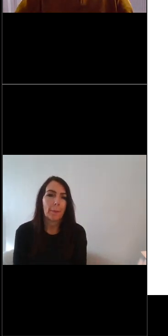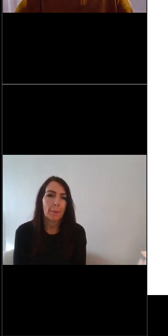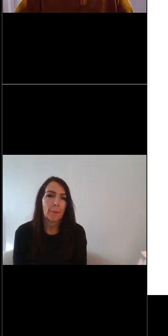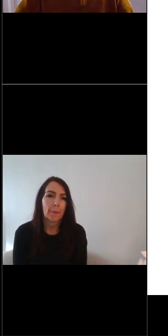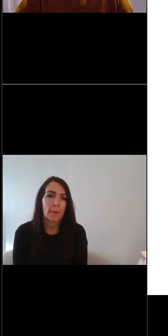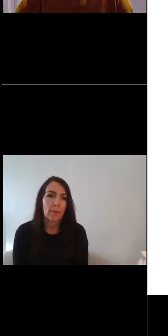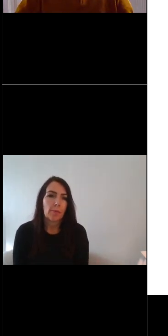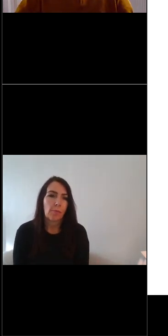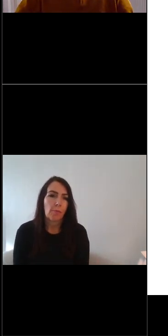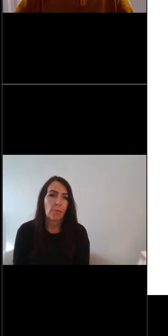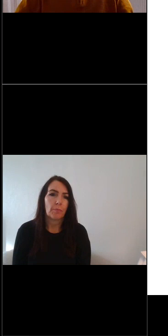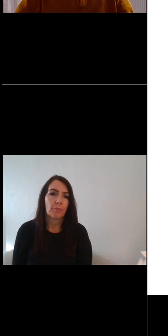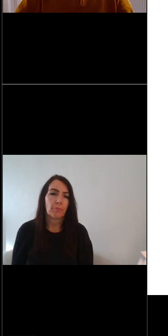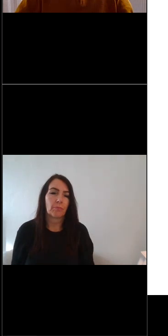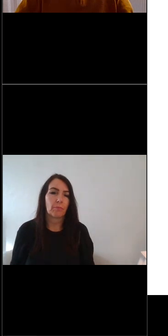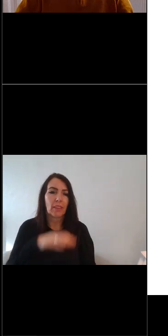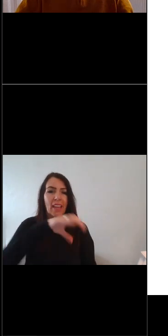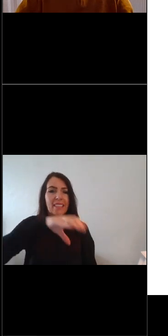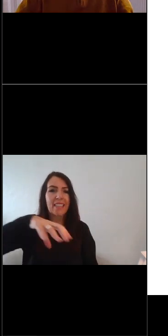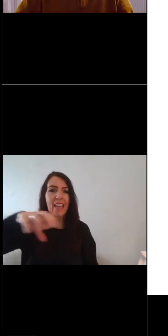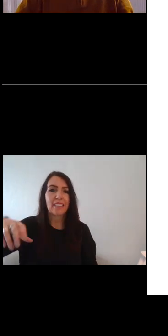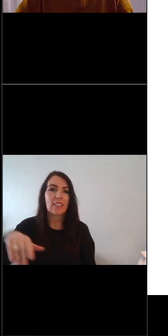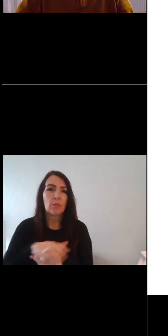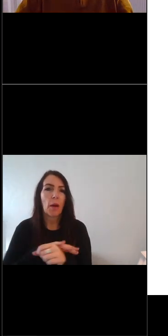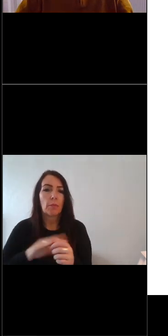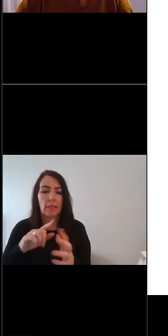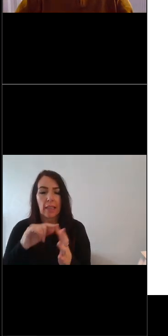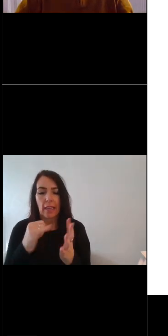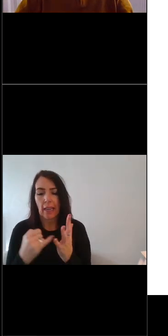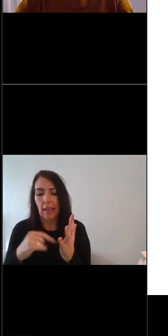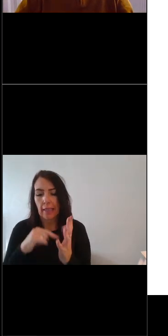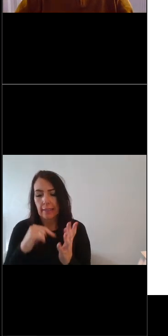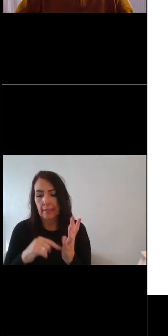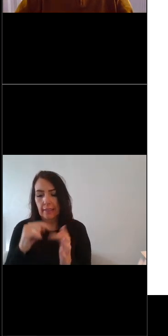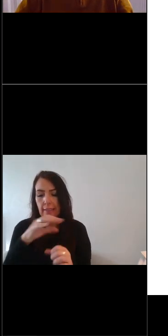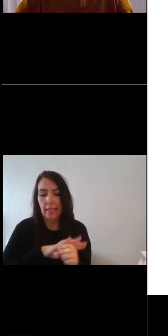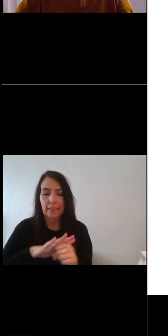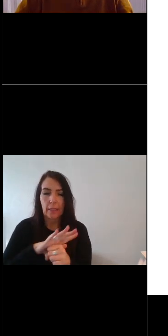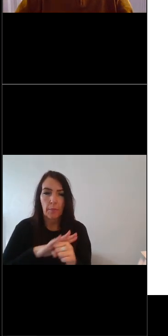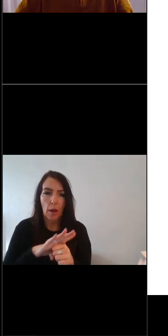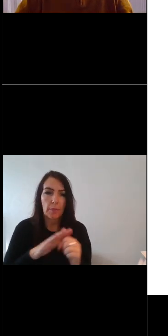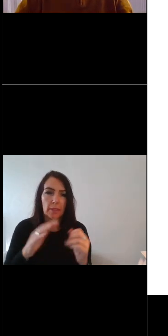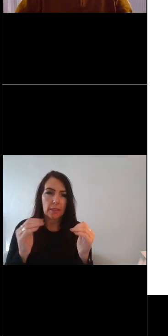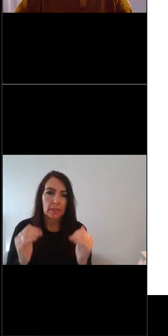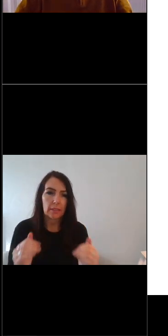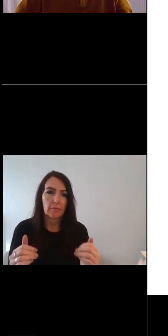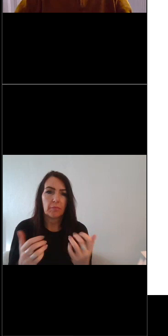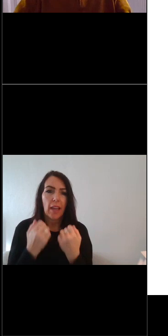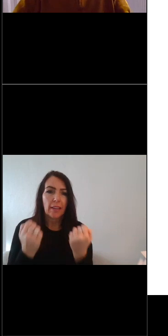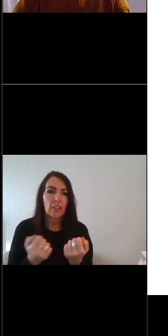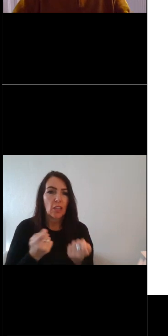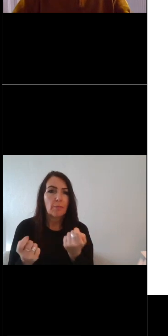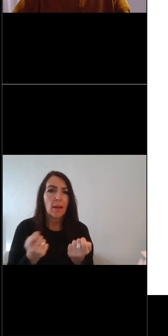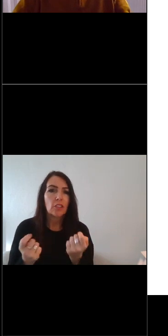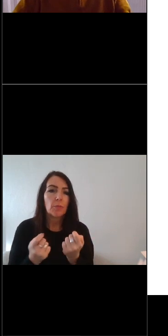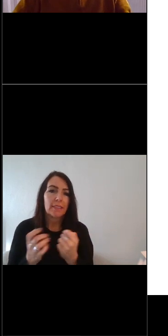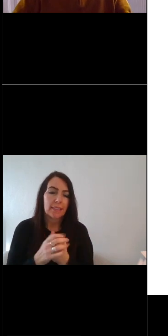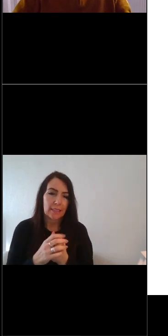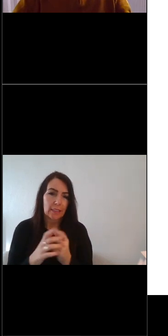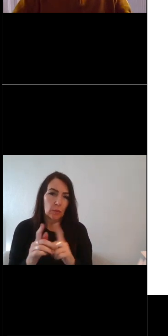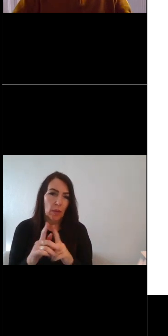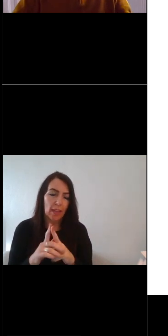Estates are important, estates departments, if you have such a thing, and any energy management facility within your